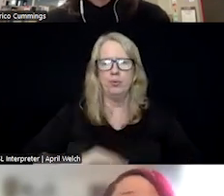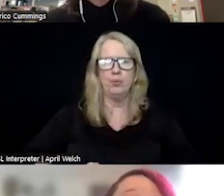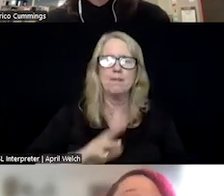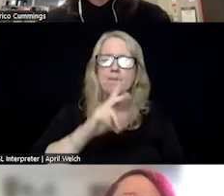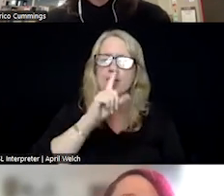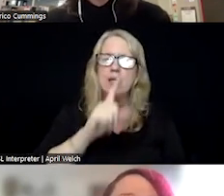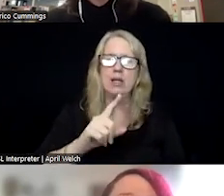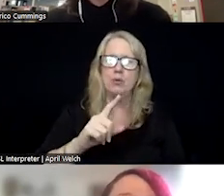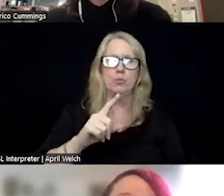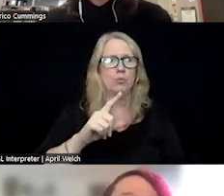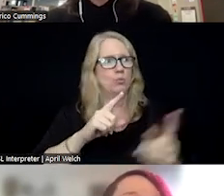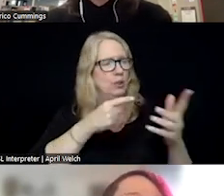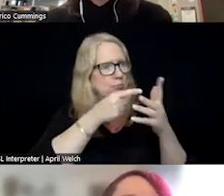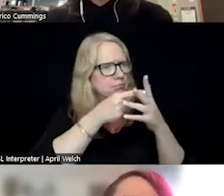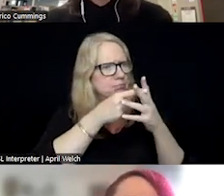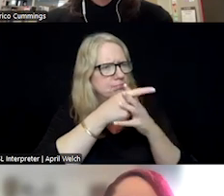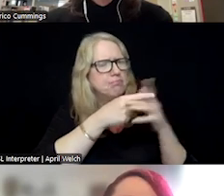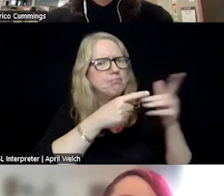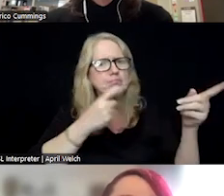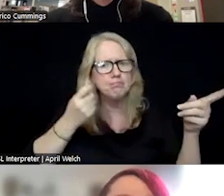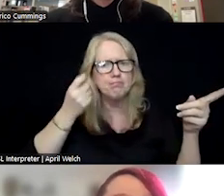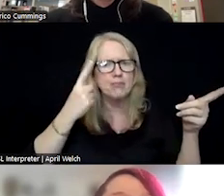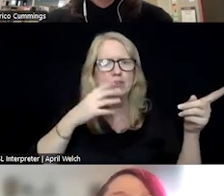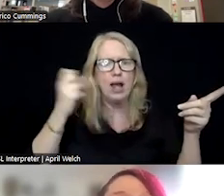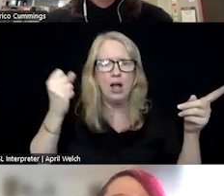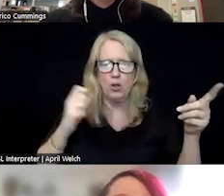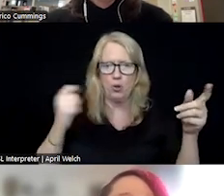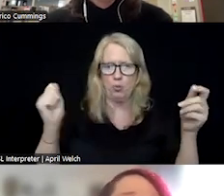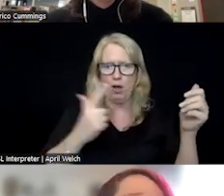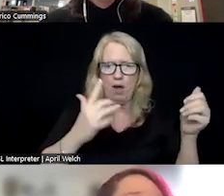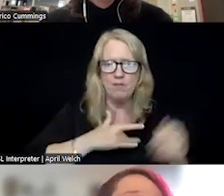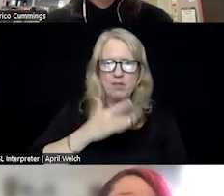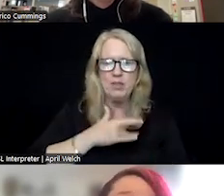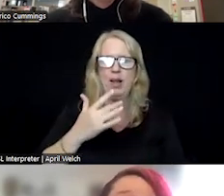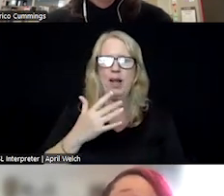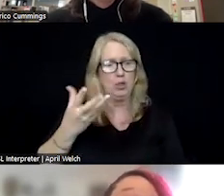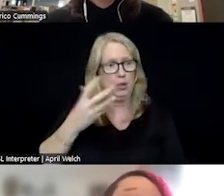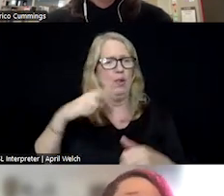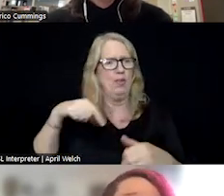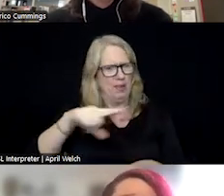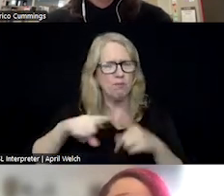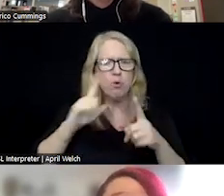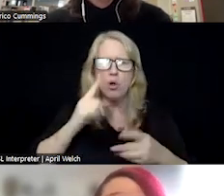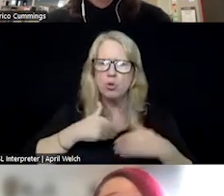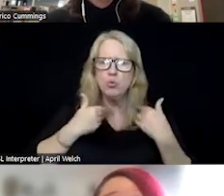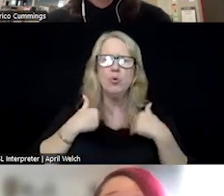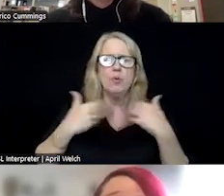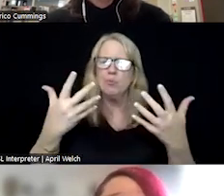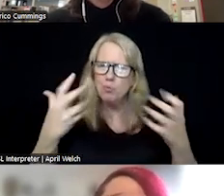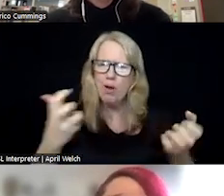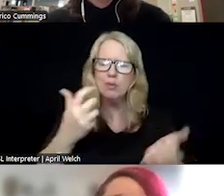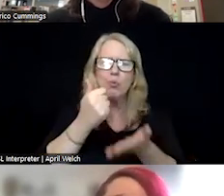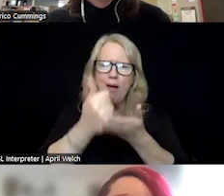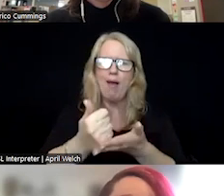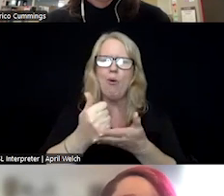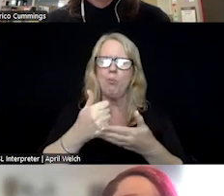reached this elder, and I felt like we were all able to kind of like come to an agreement that we're all there for the youth. We want to help youth.